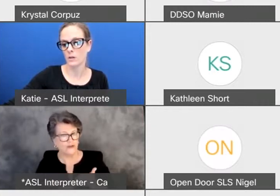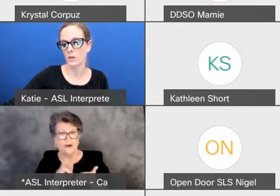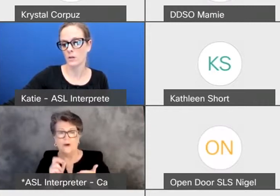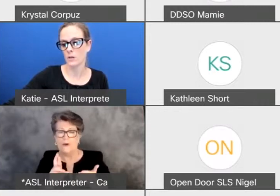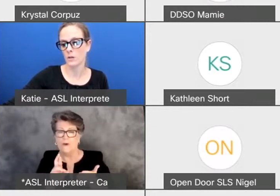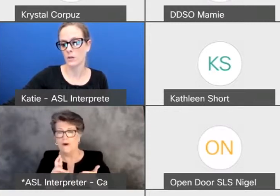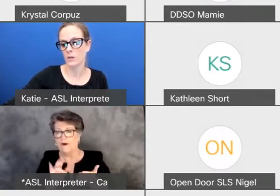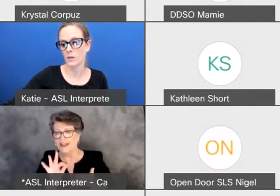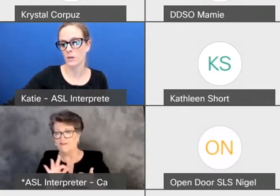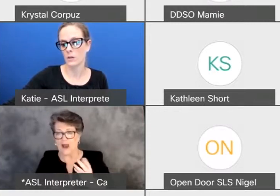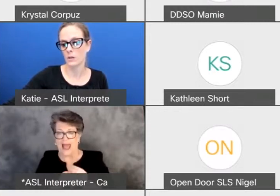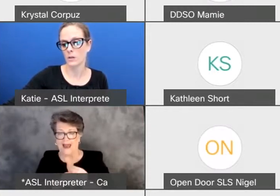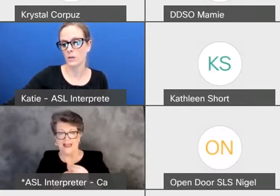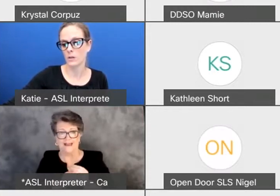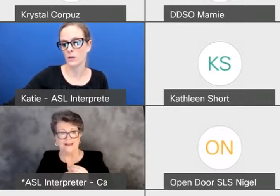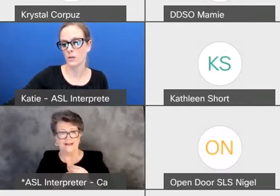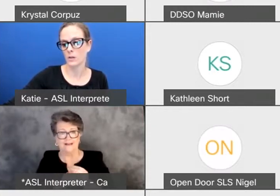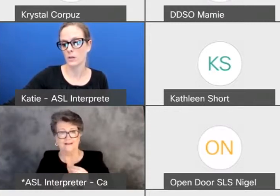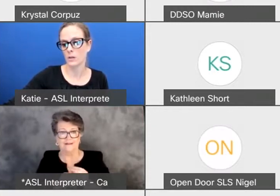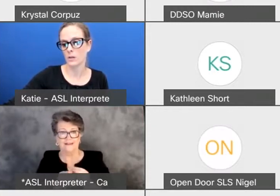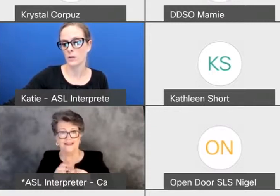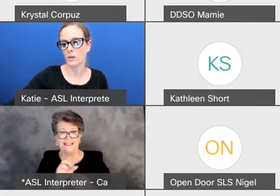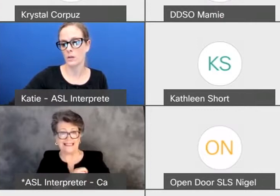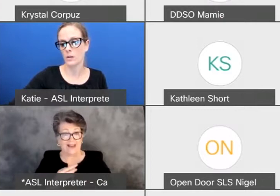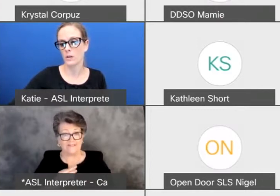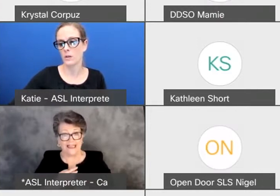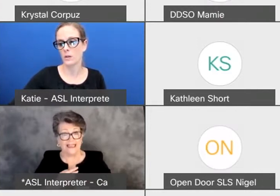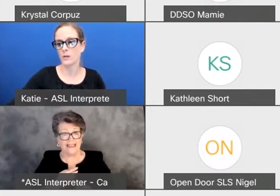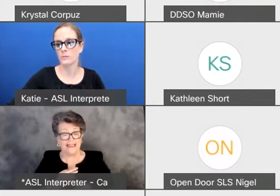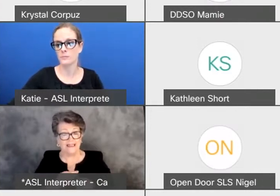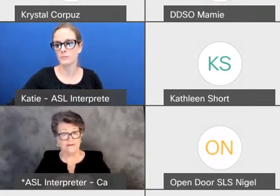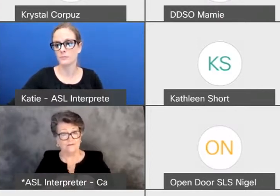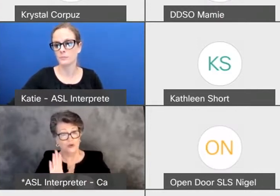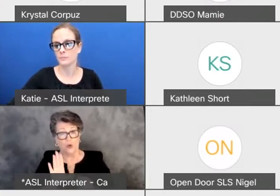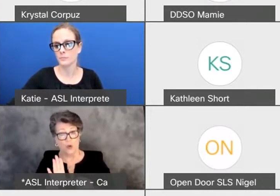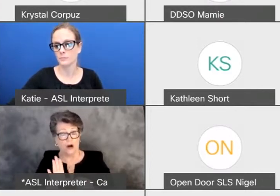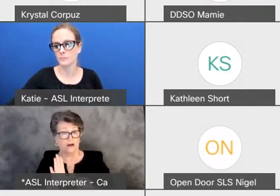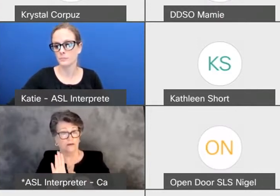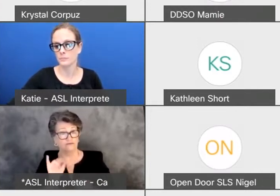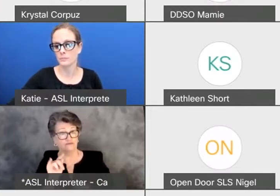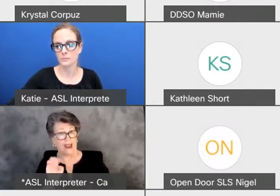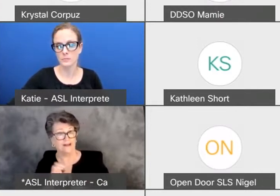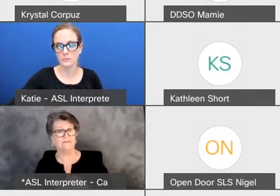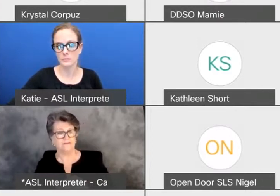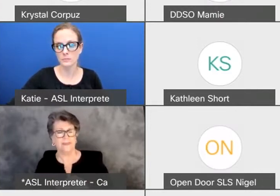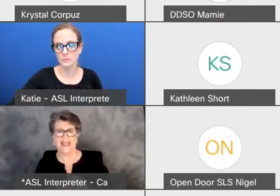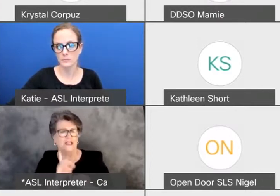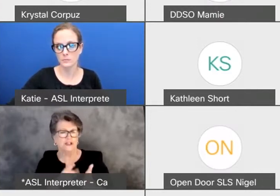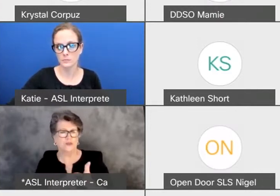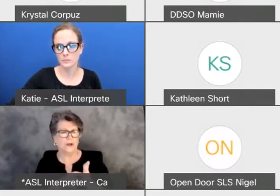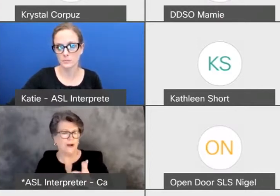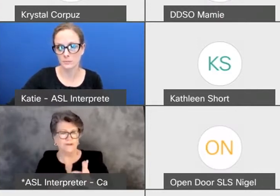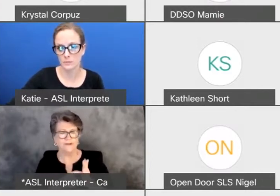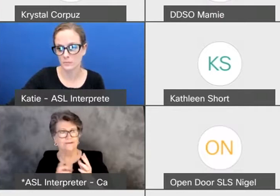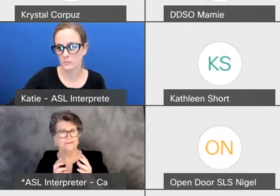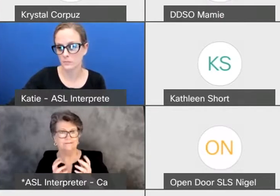adding supplemental staffing to the vendorization, like those types of things. And so certainly it's just going to require a lot